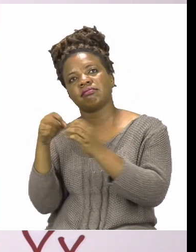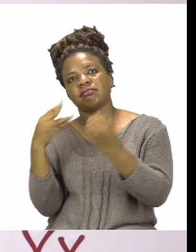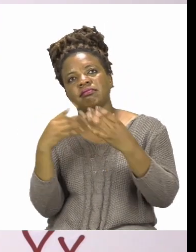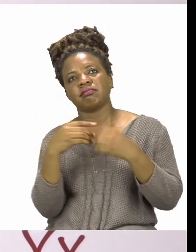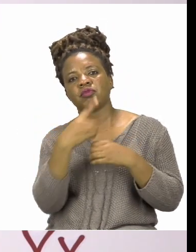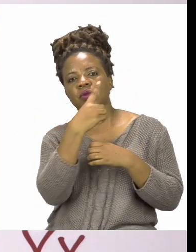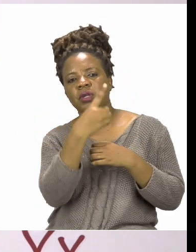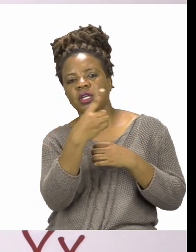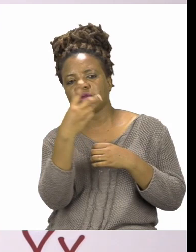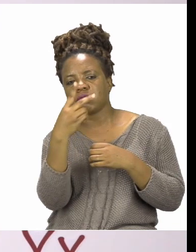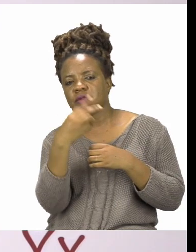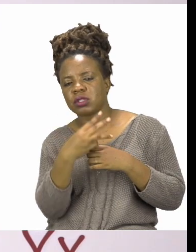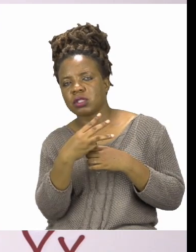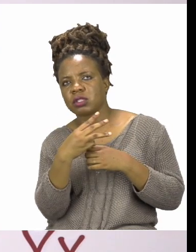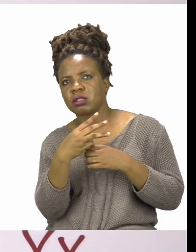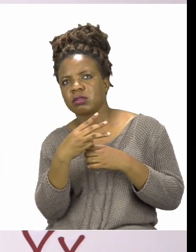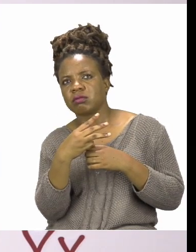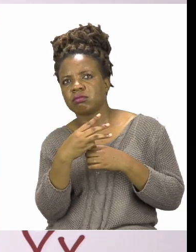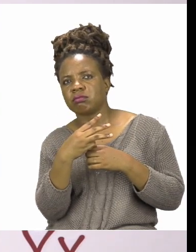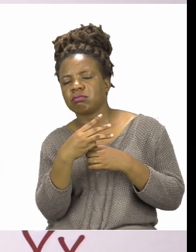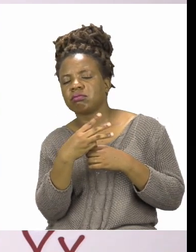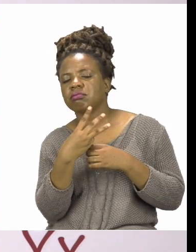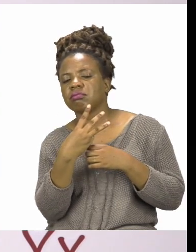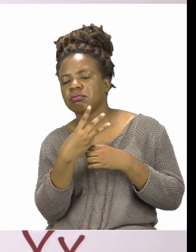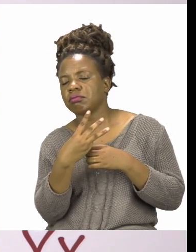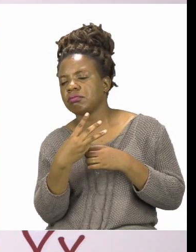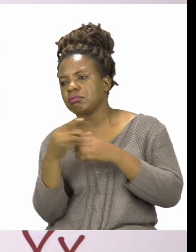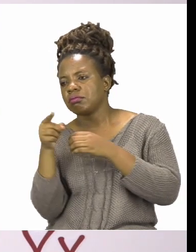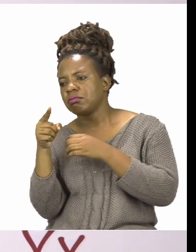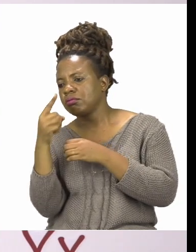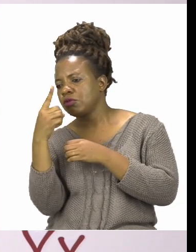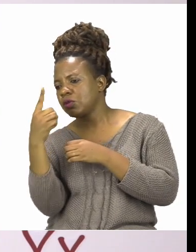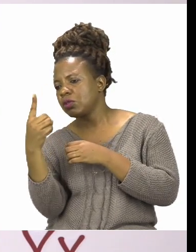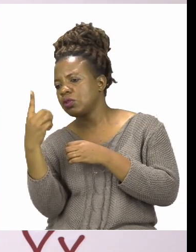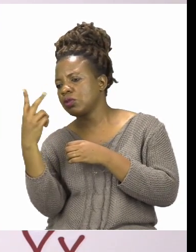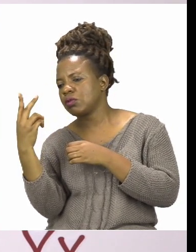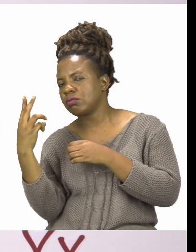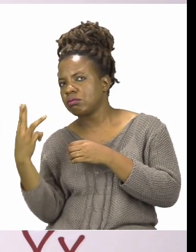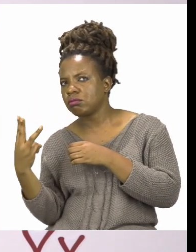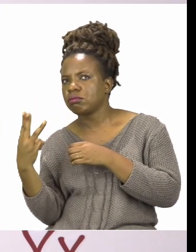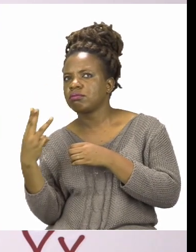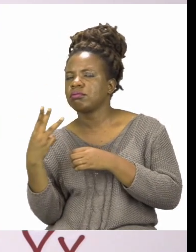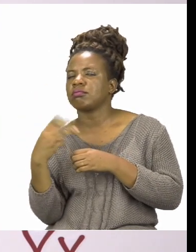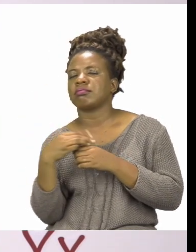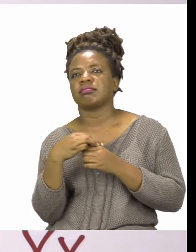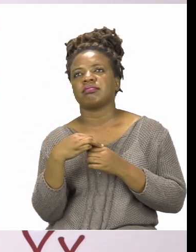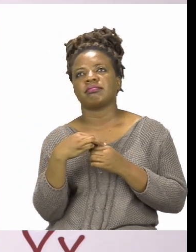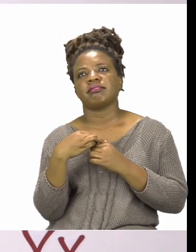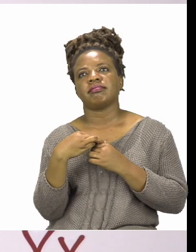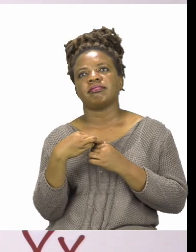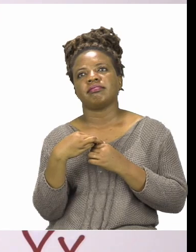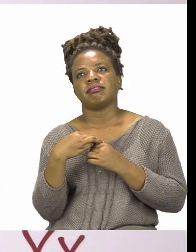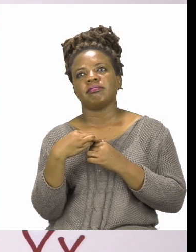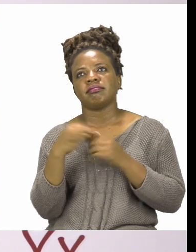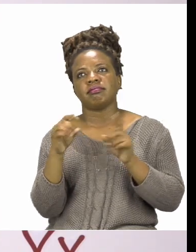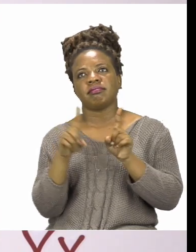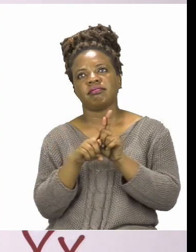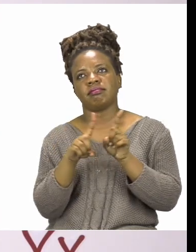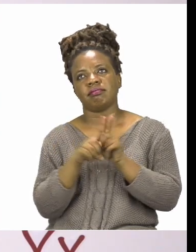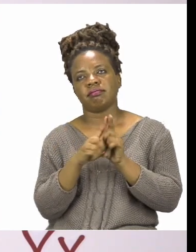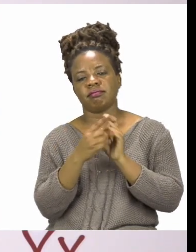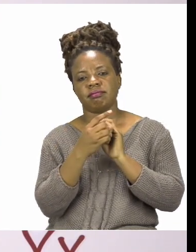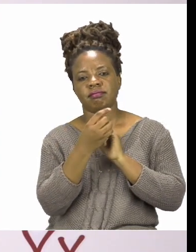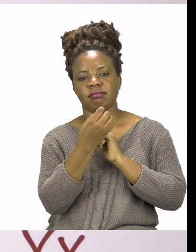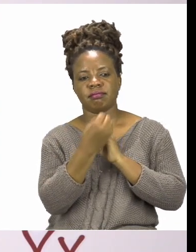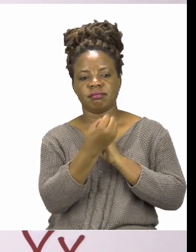2, 3. This one has 3. 1, 2, 3. This one also has 3. So